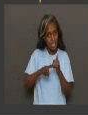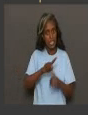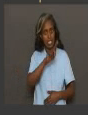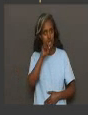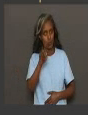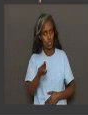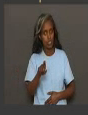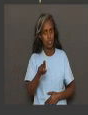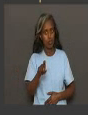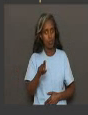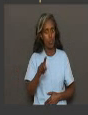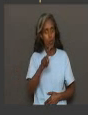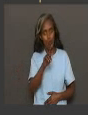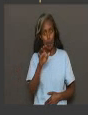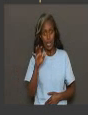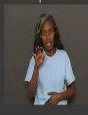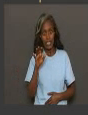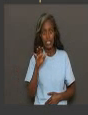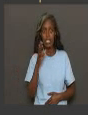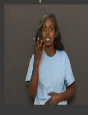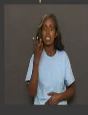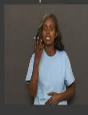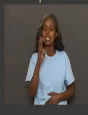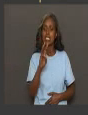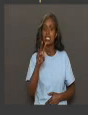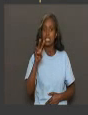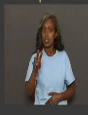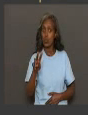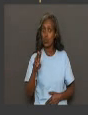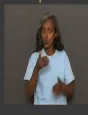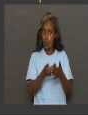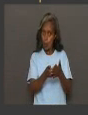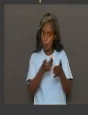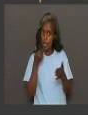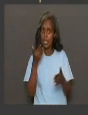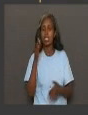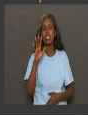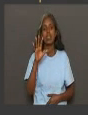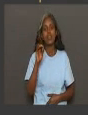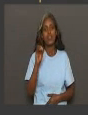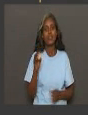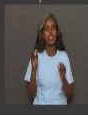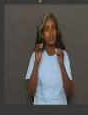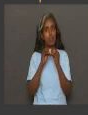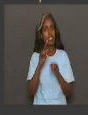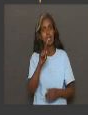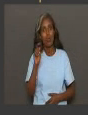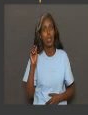equation of 162 minus 50 plus